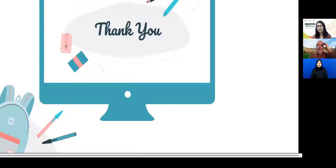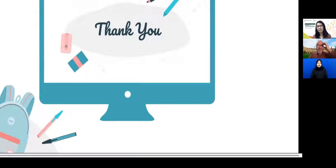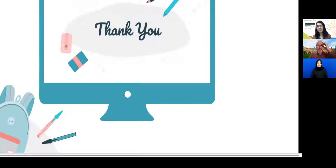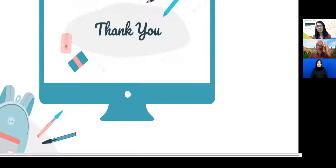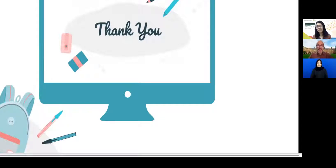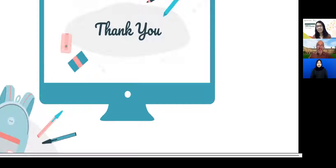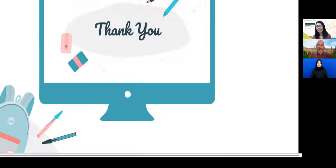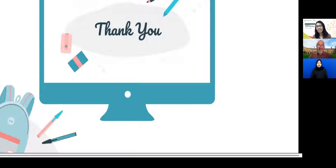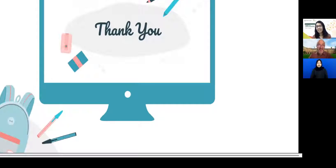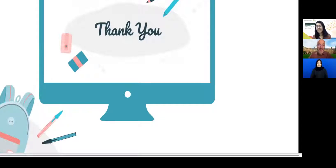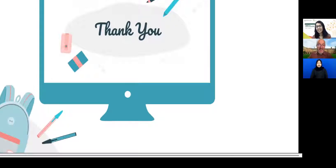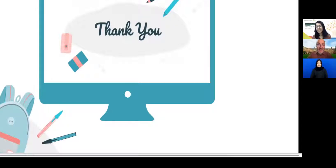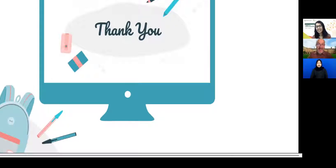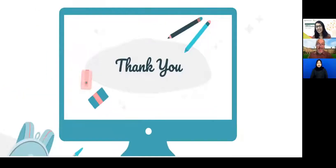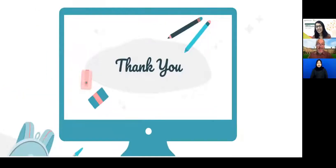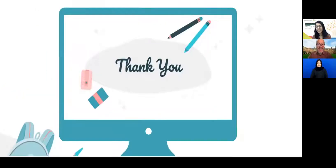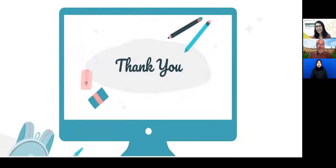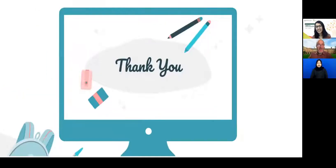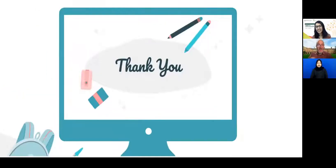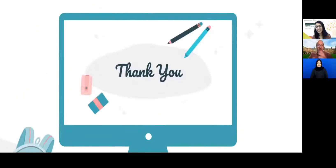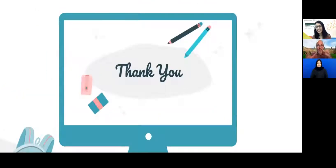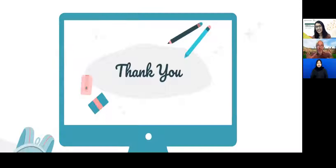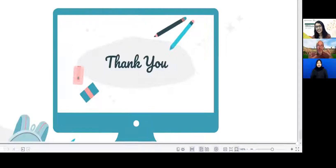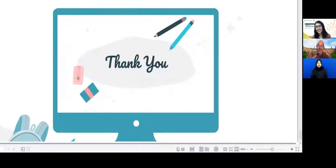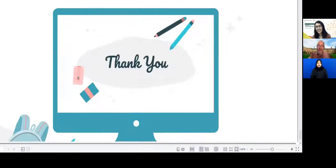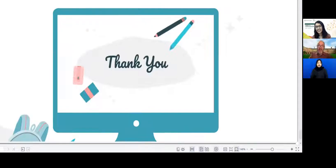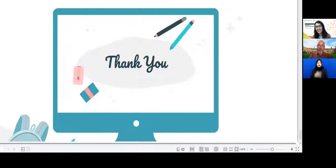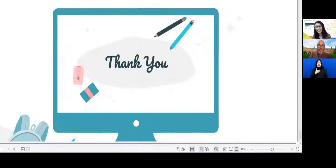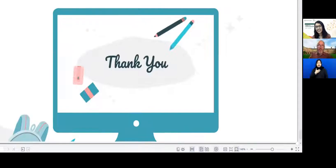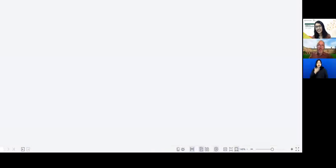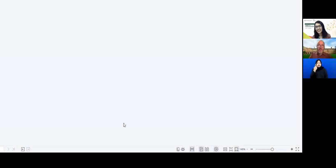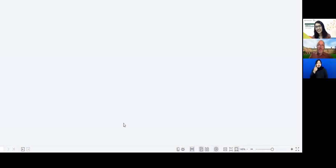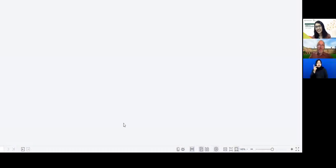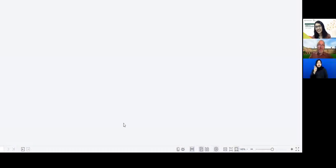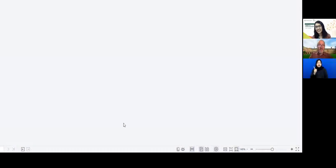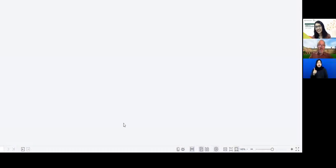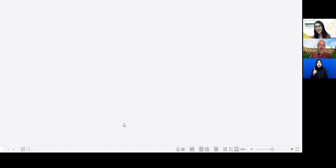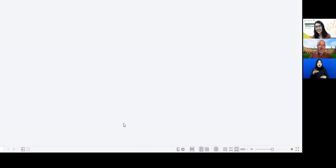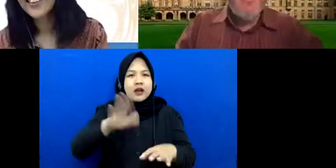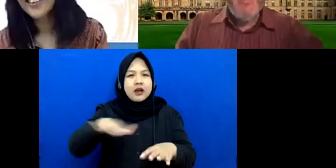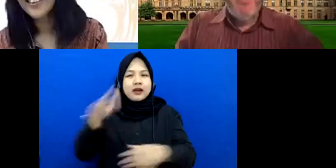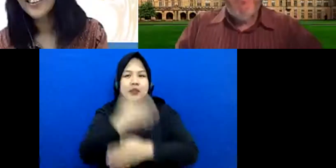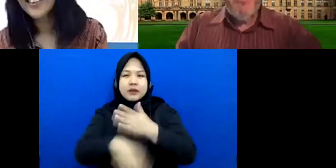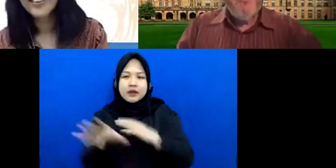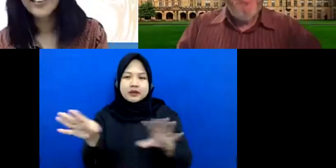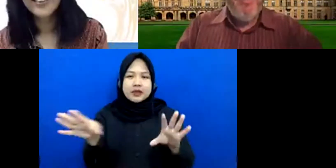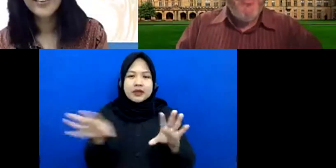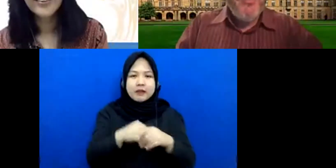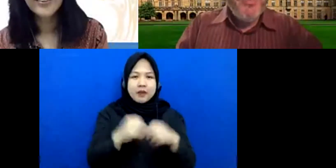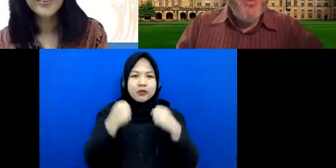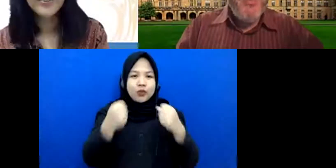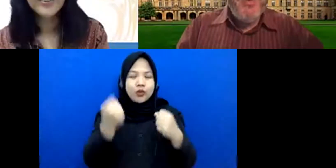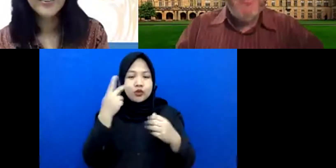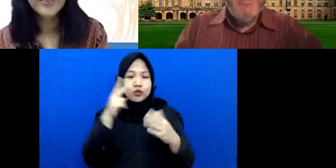I'm sensing that that there is a very strong involve students with disabilities theme in these